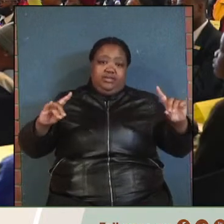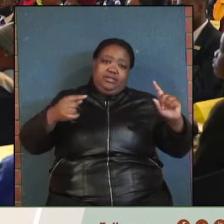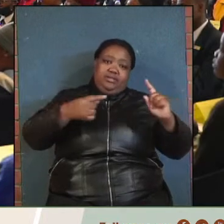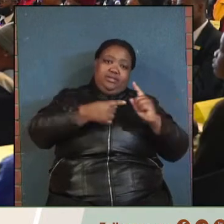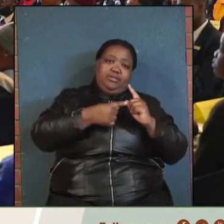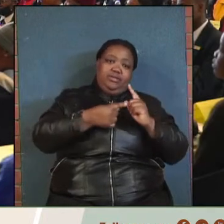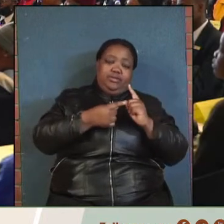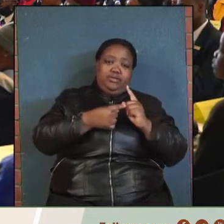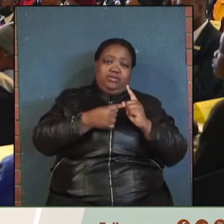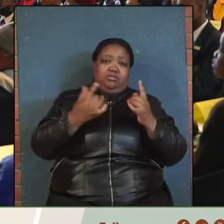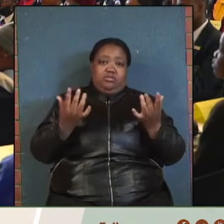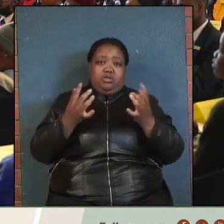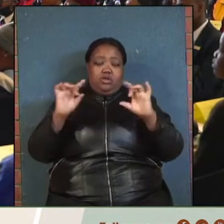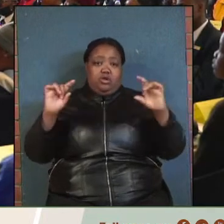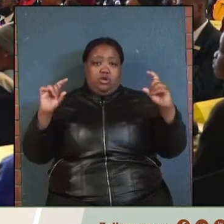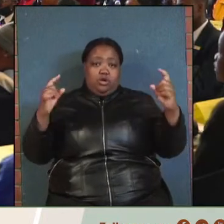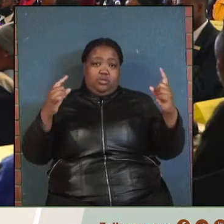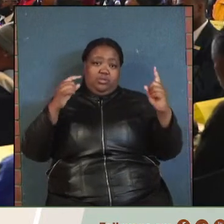commission's report.